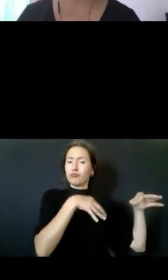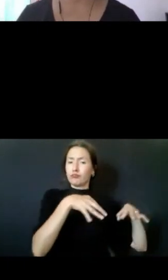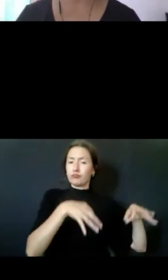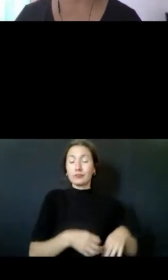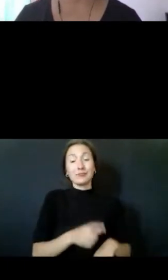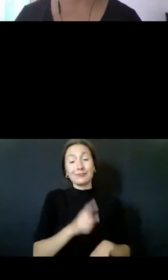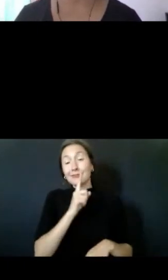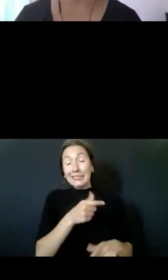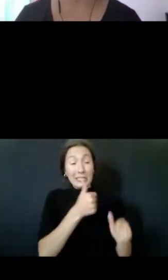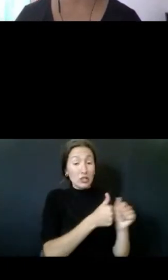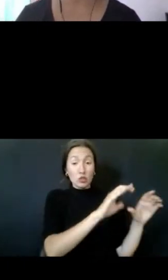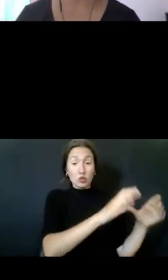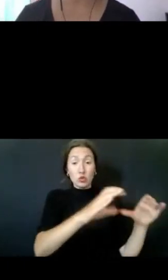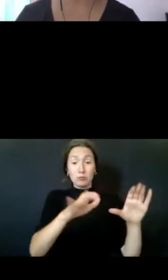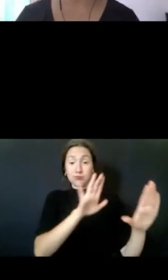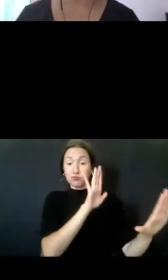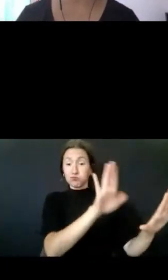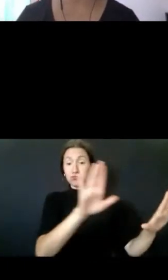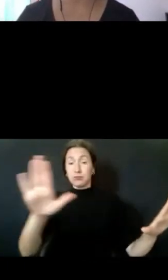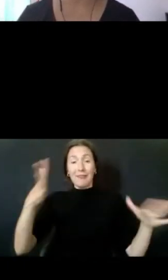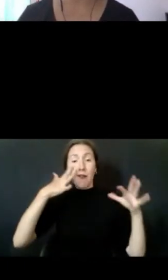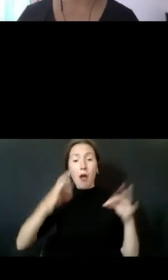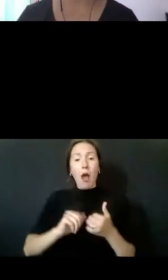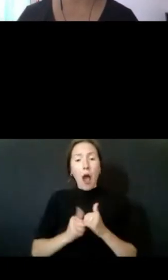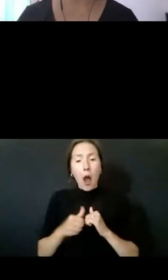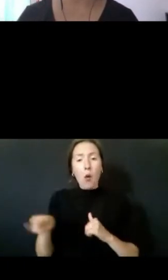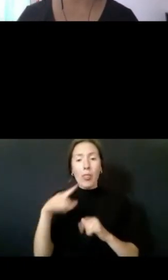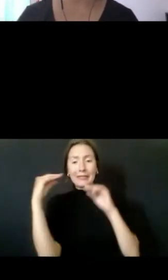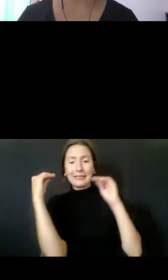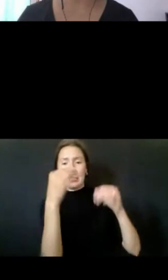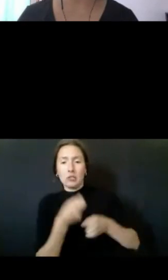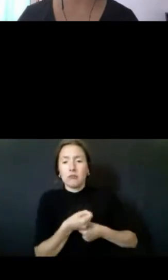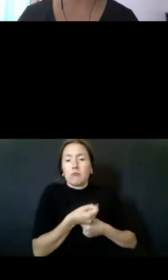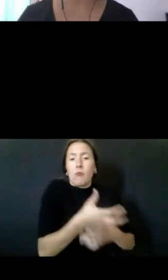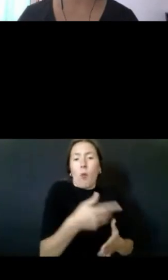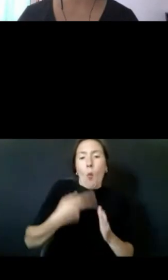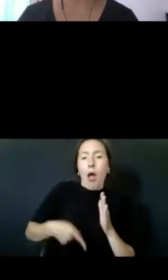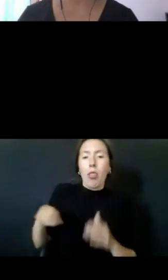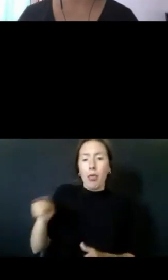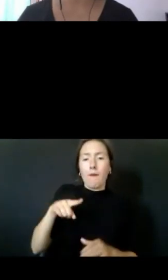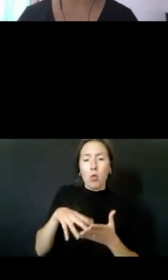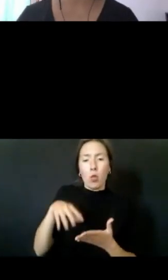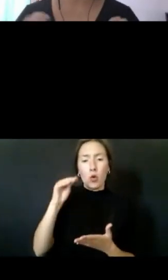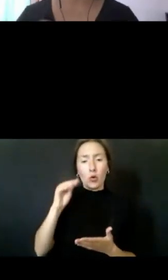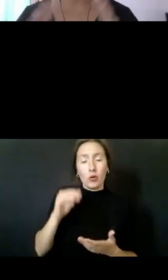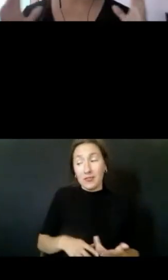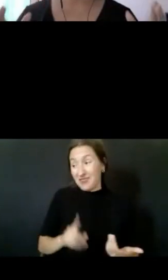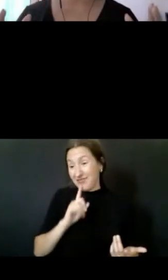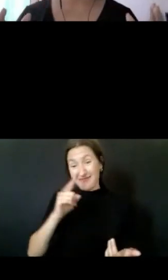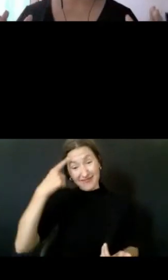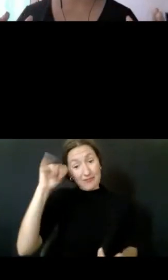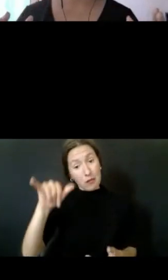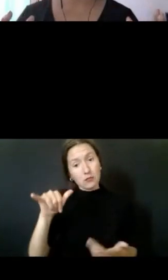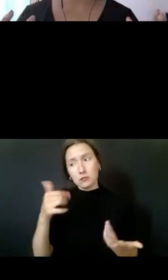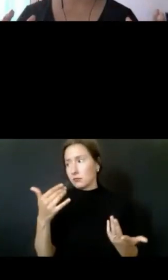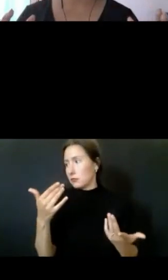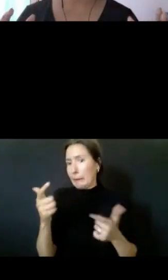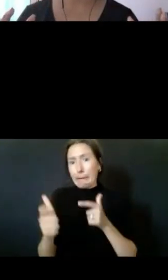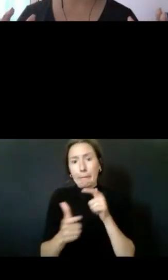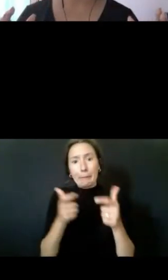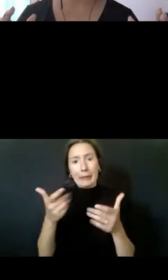know what they've learned. Or they may have driven, like somebody actually did an infographic on a poster board. So it's really